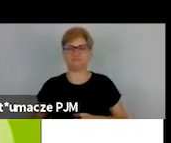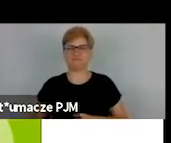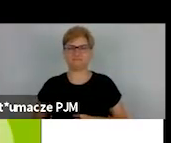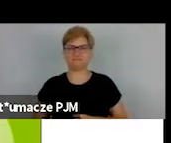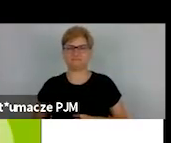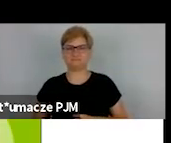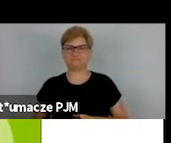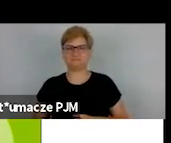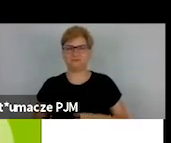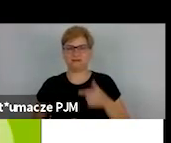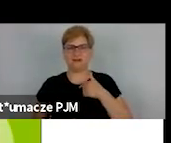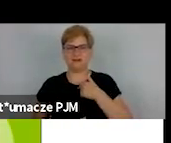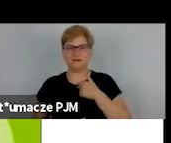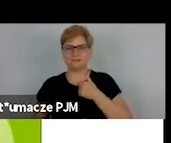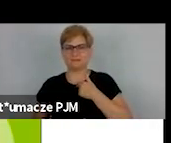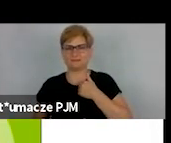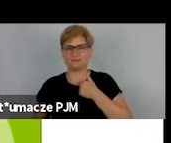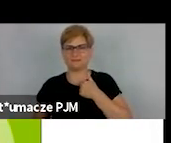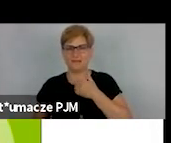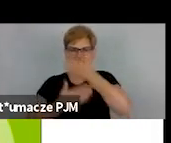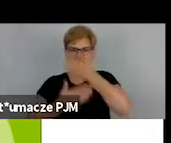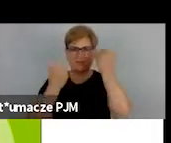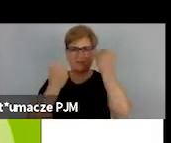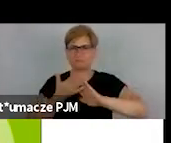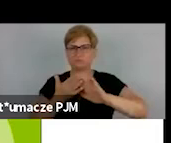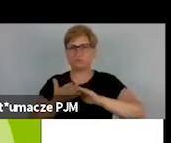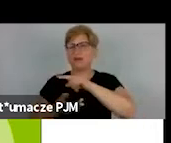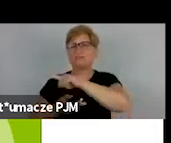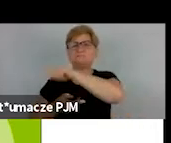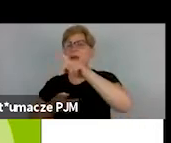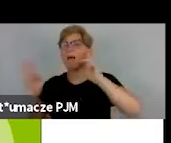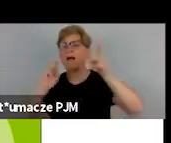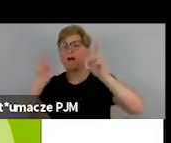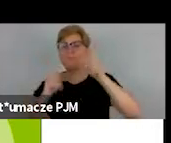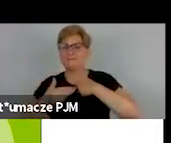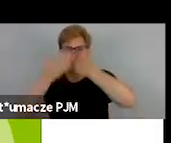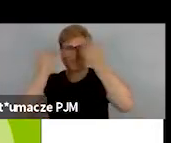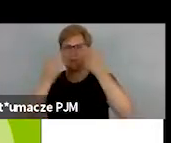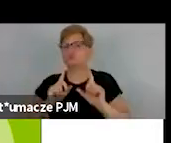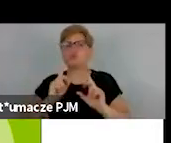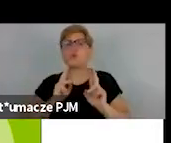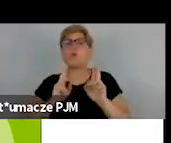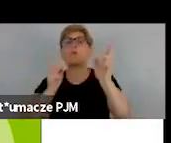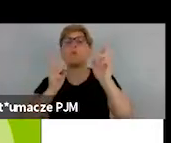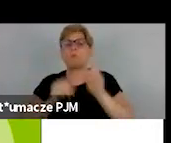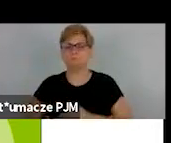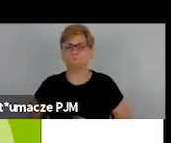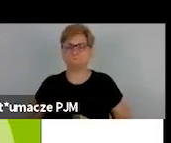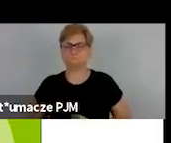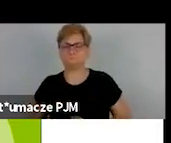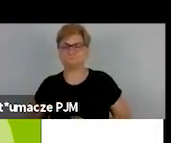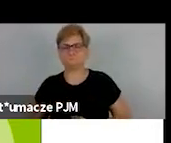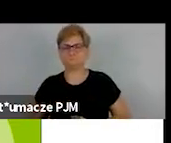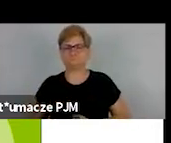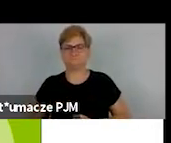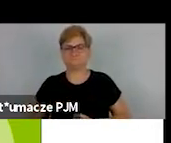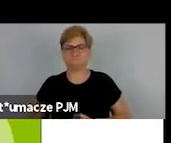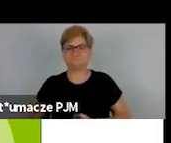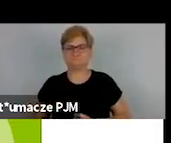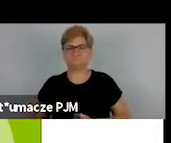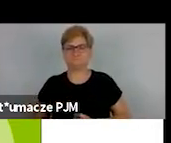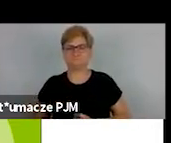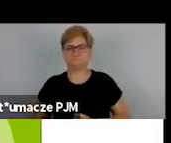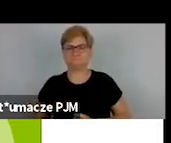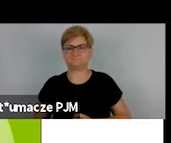worries. So yeah, as I mentioned, extensive formative research to develop any campaign. The logo